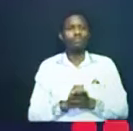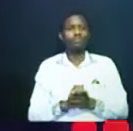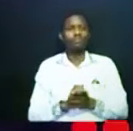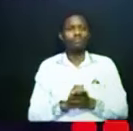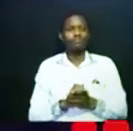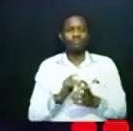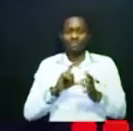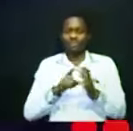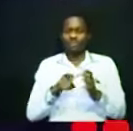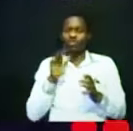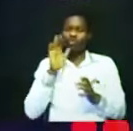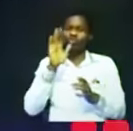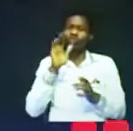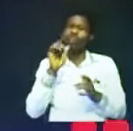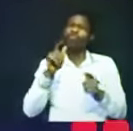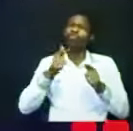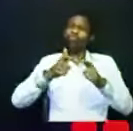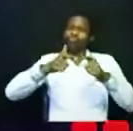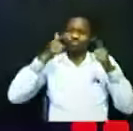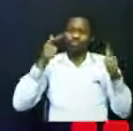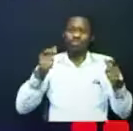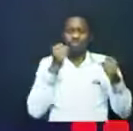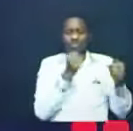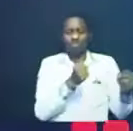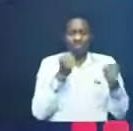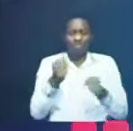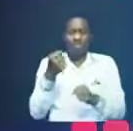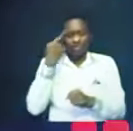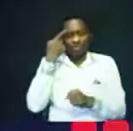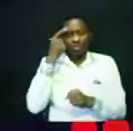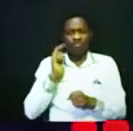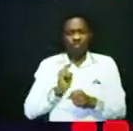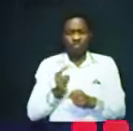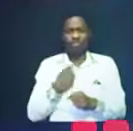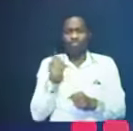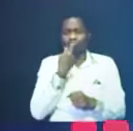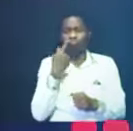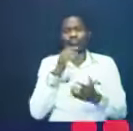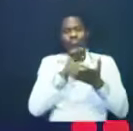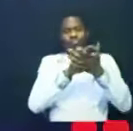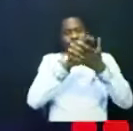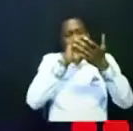incomparably great power that is available for us who